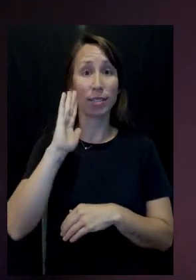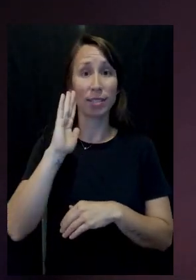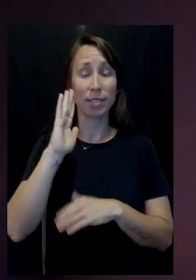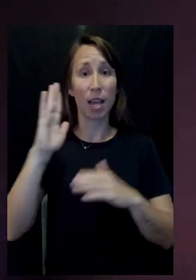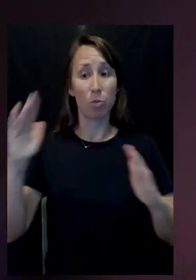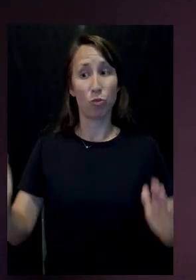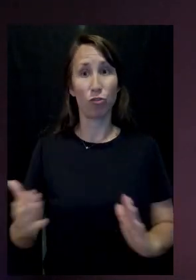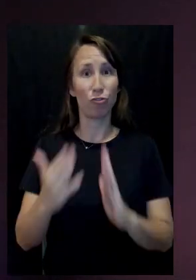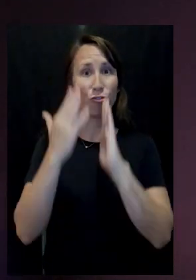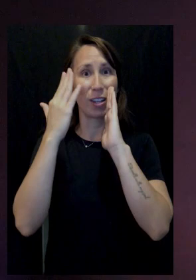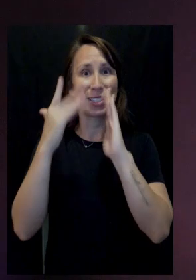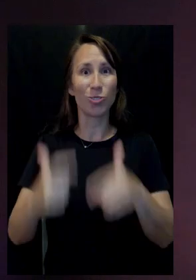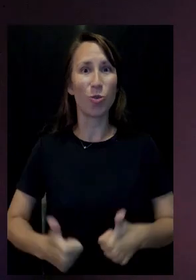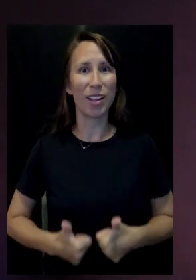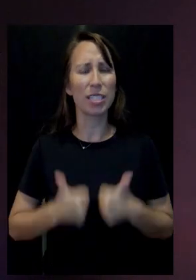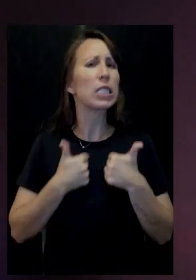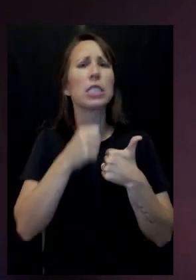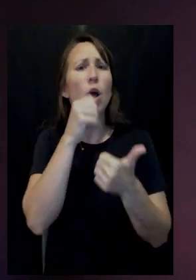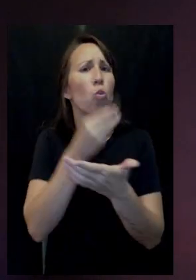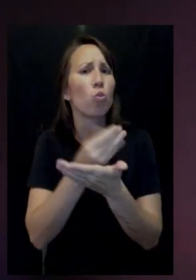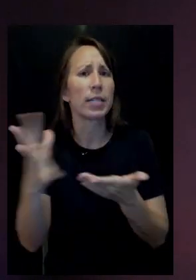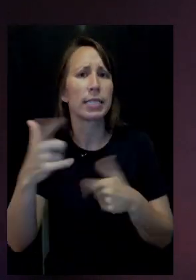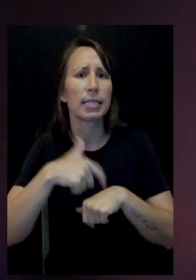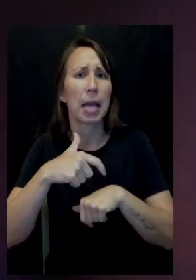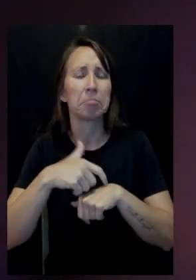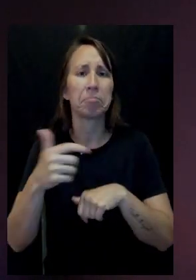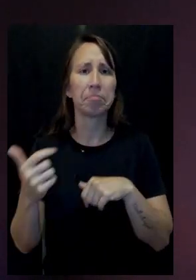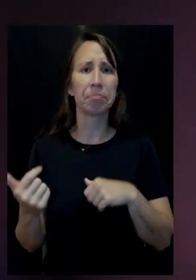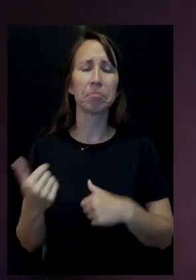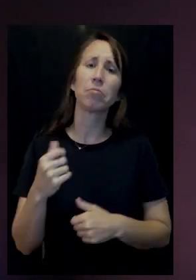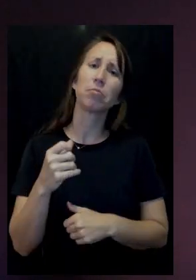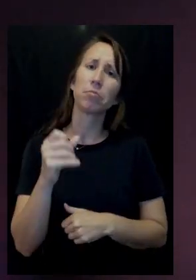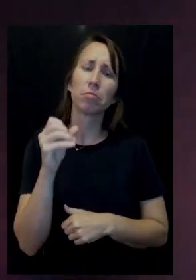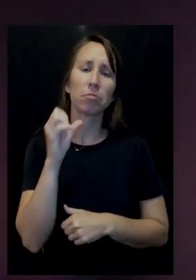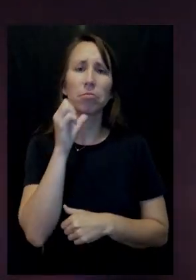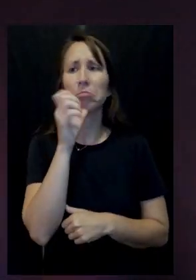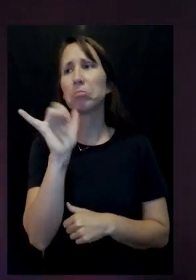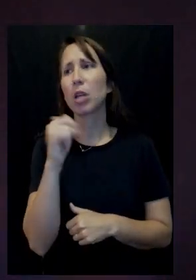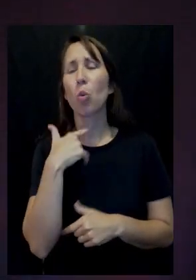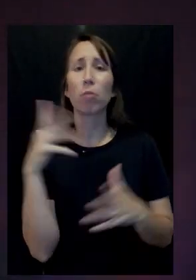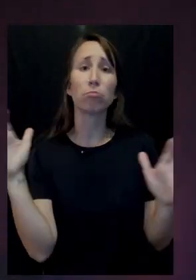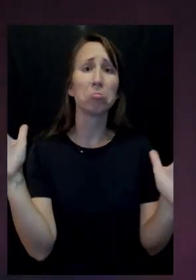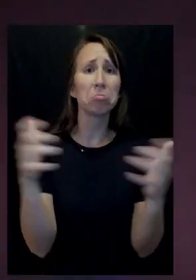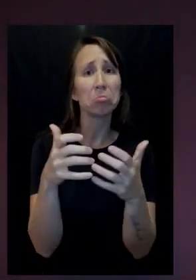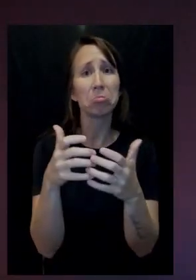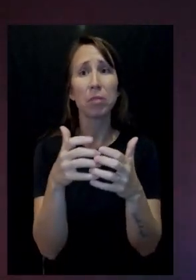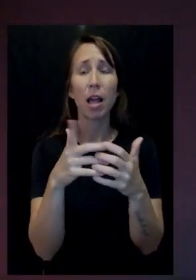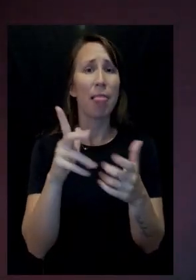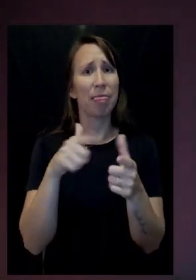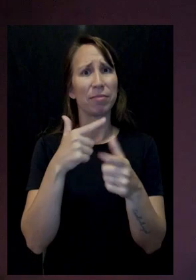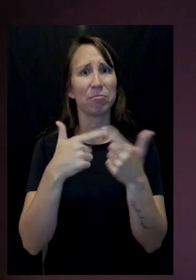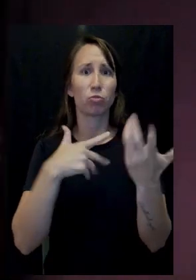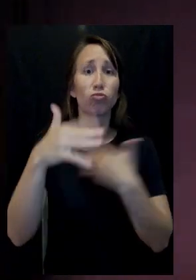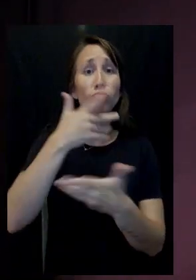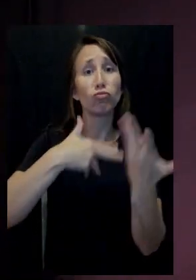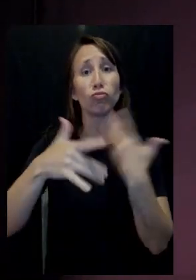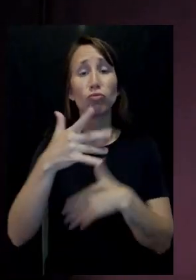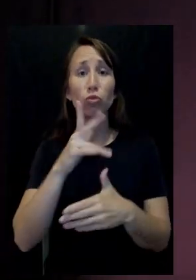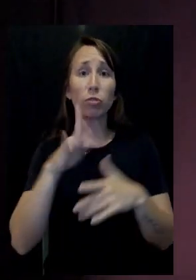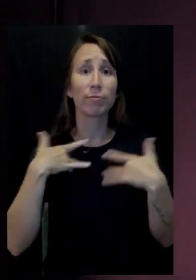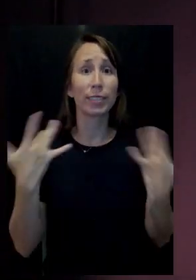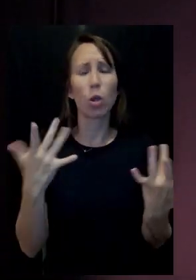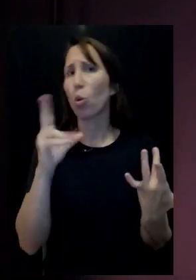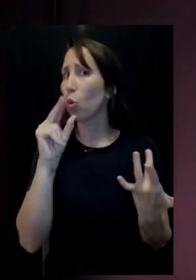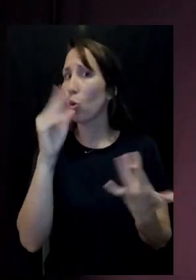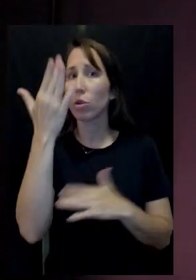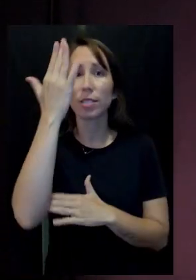So it's not a waste of time. It's not like we gather together and it's just a social calendar event. No, it's actually God's